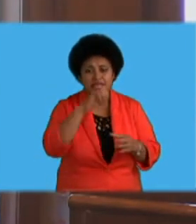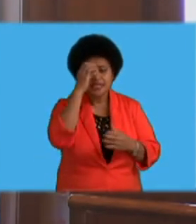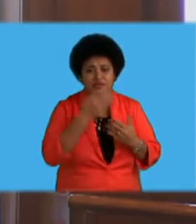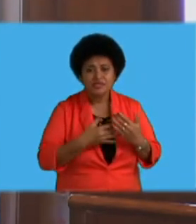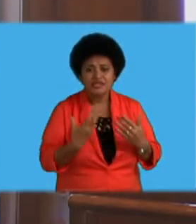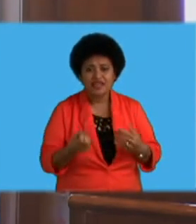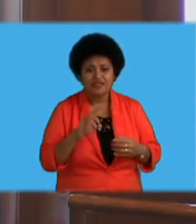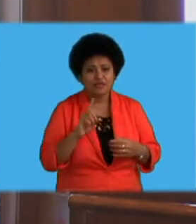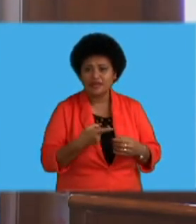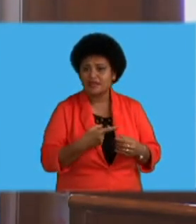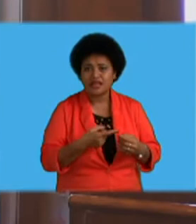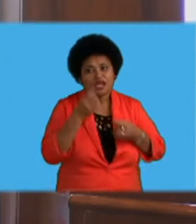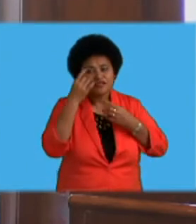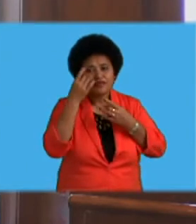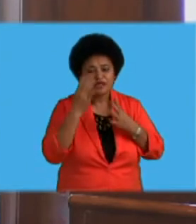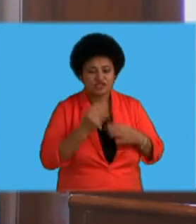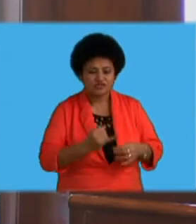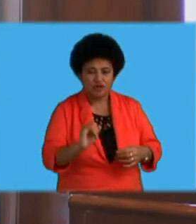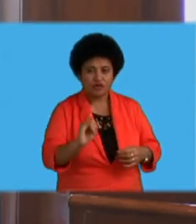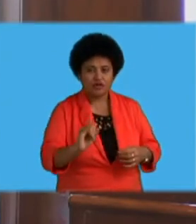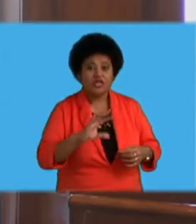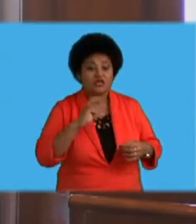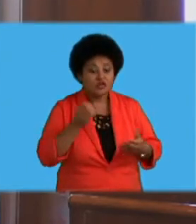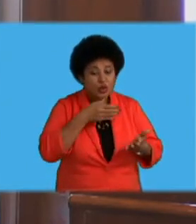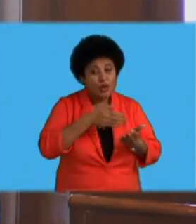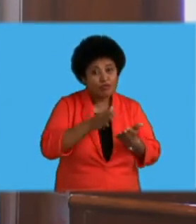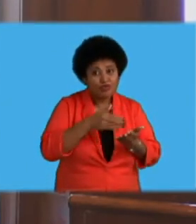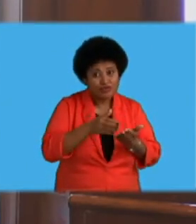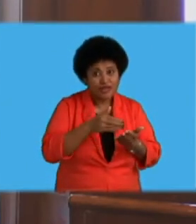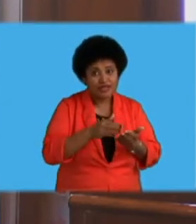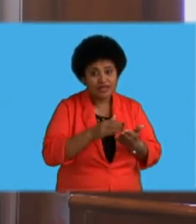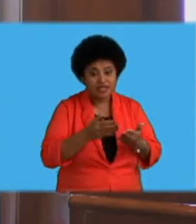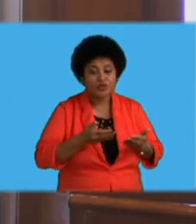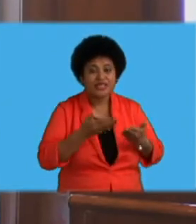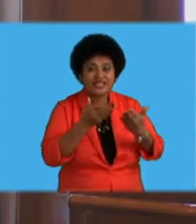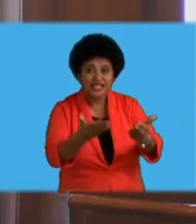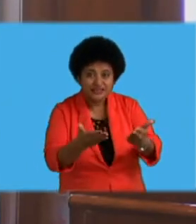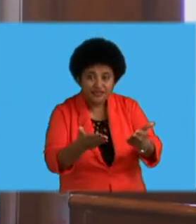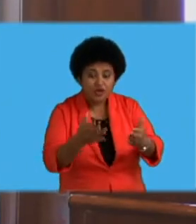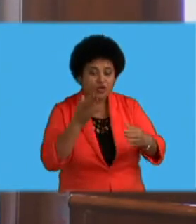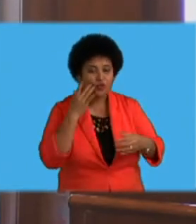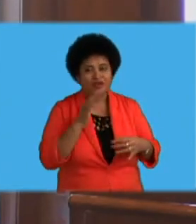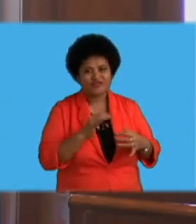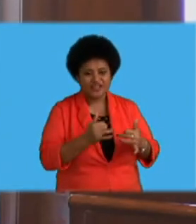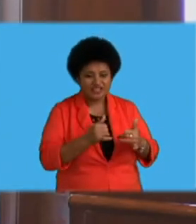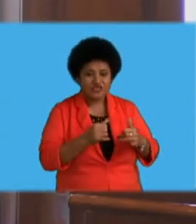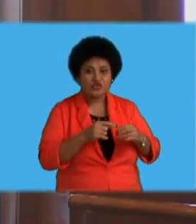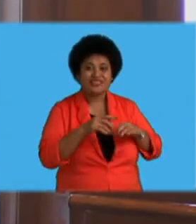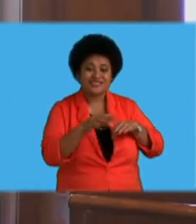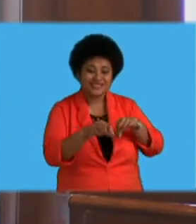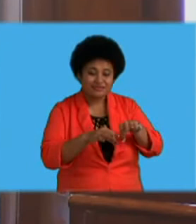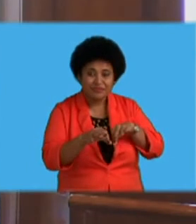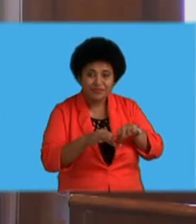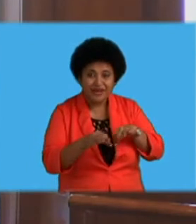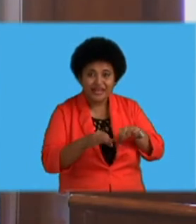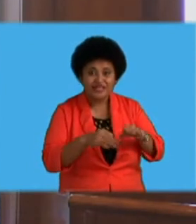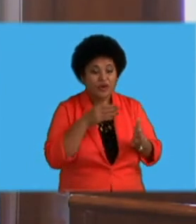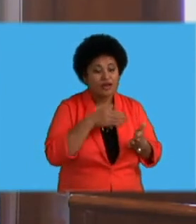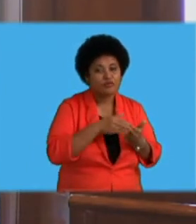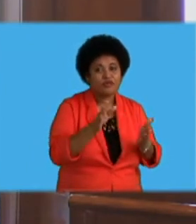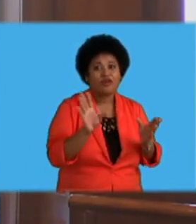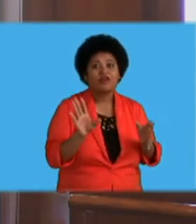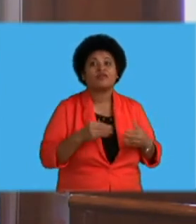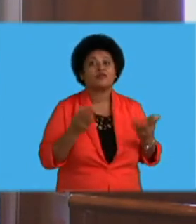Honourable Deputy Speaker, approval notices are only issued after the scheme plans for subdivisions are approved by the Department of Town and